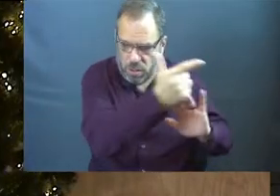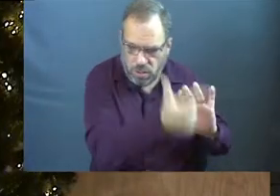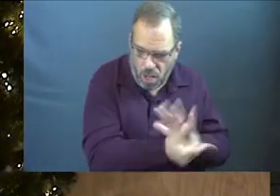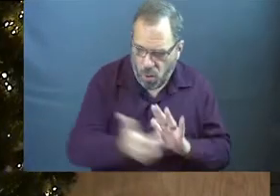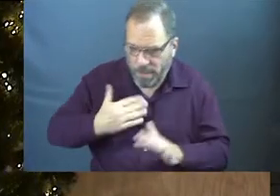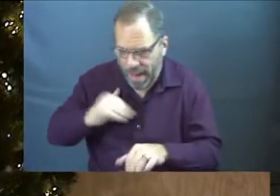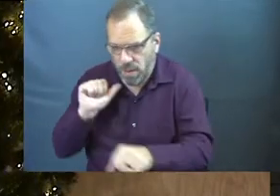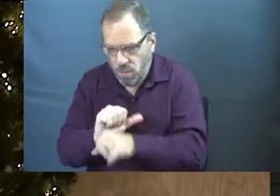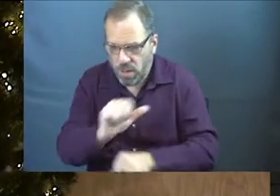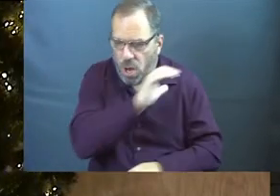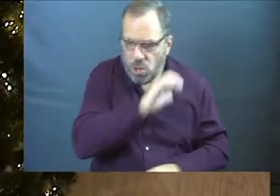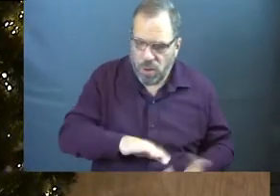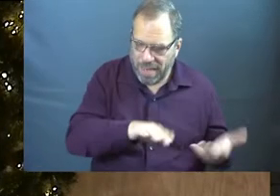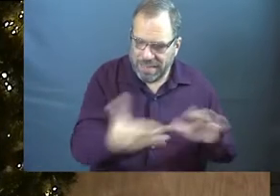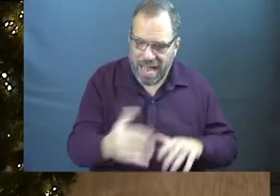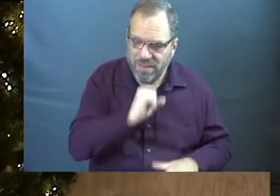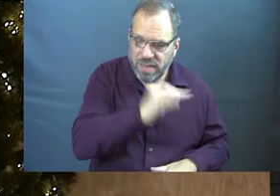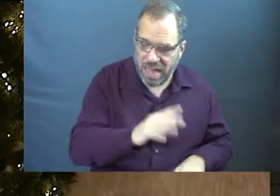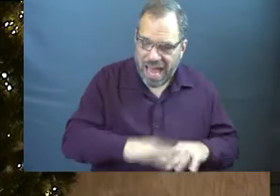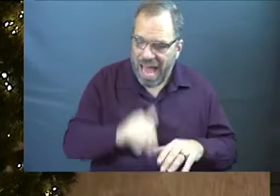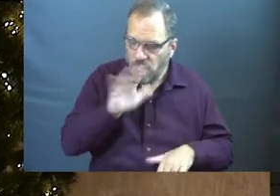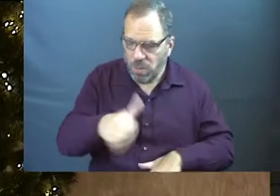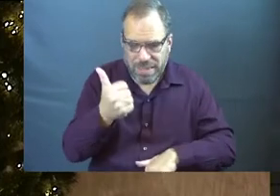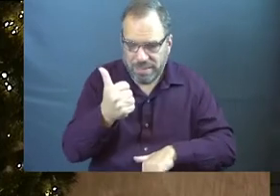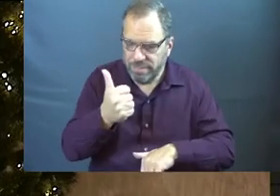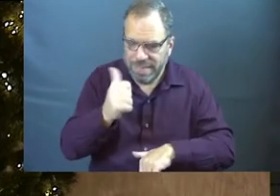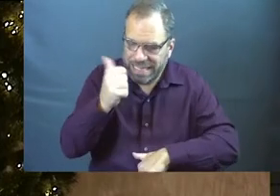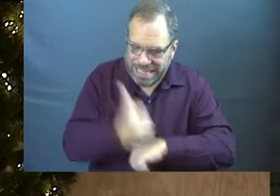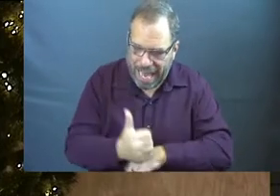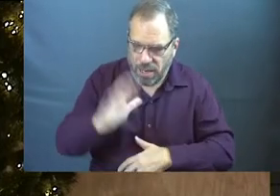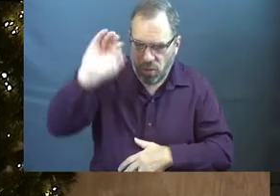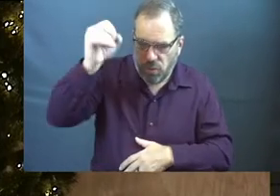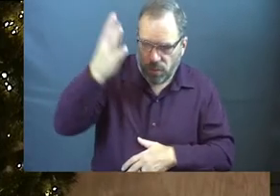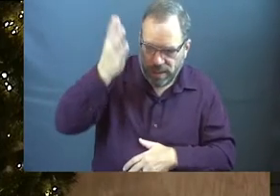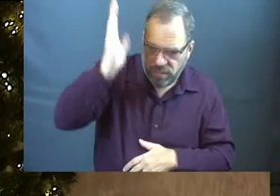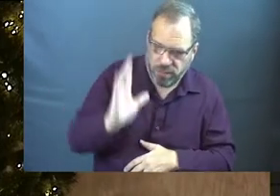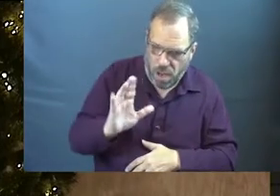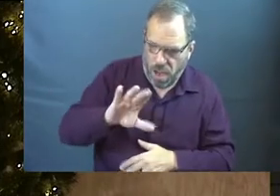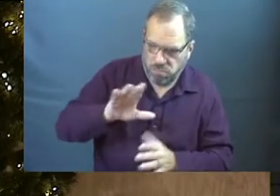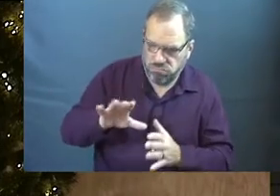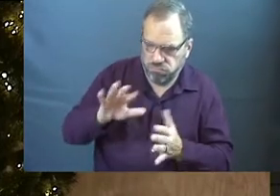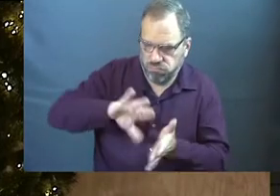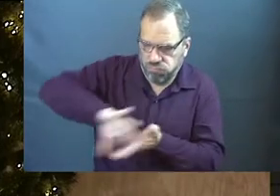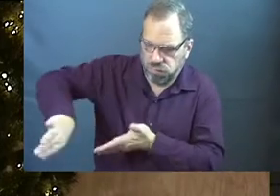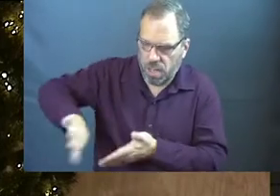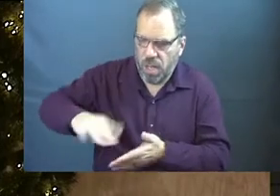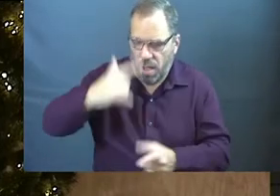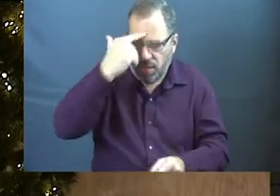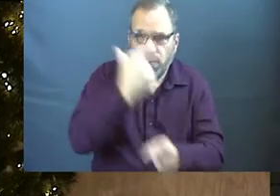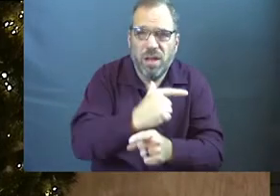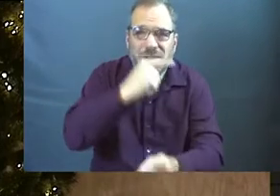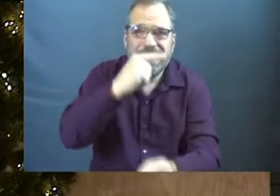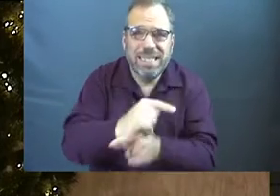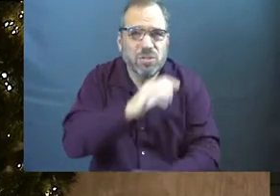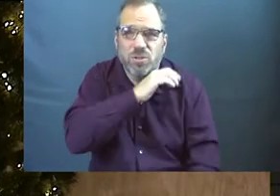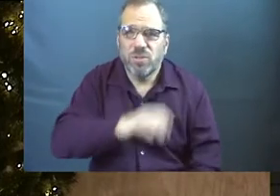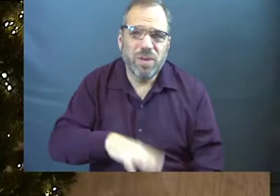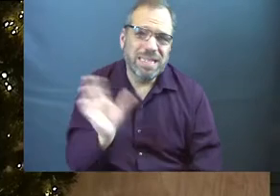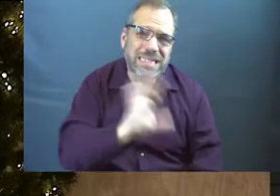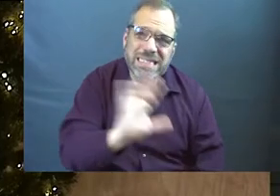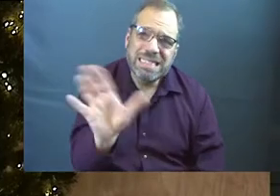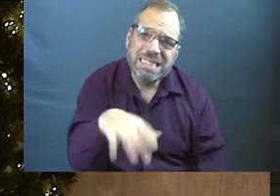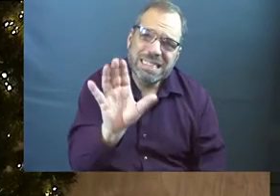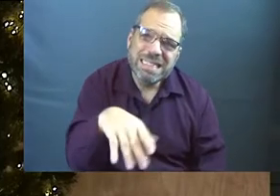or through my efforts, Christ died for nothing. I do not set aside the grace of God. People of God, brothers and sisters,